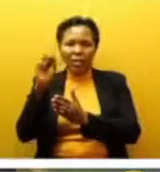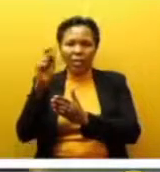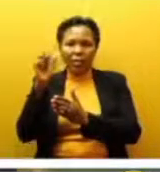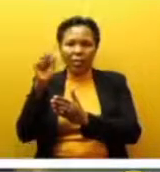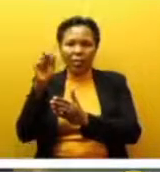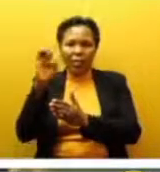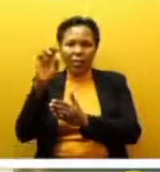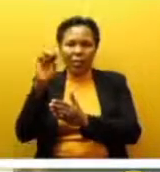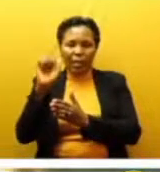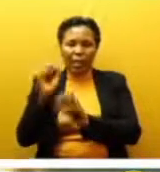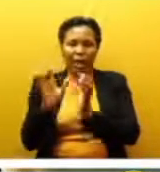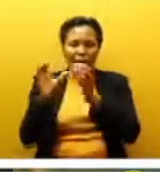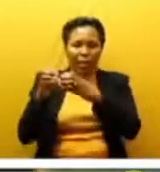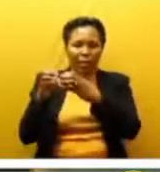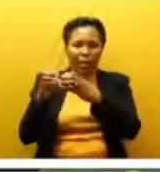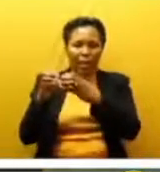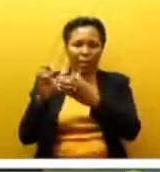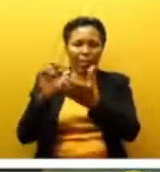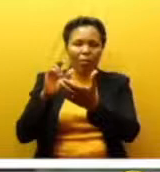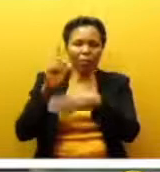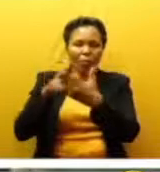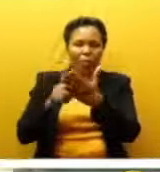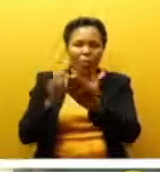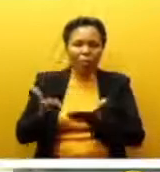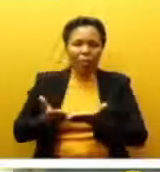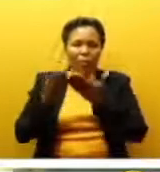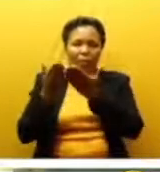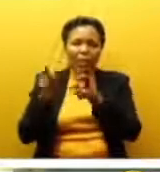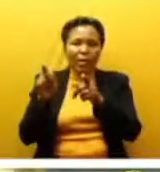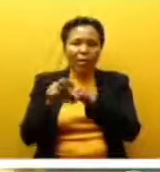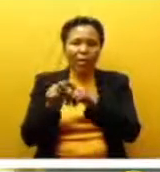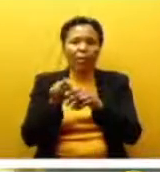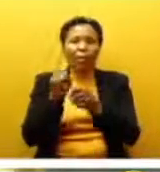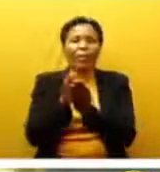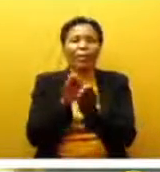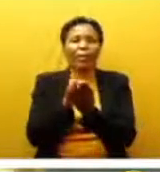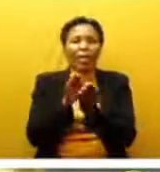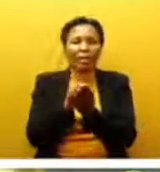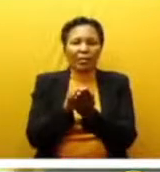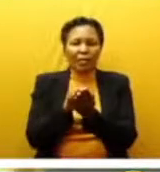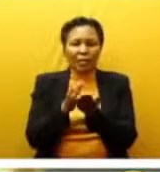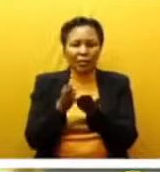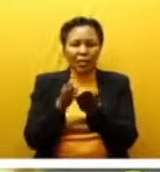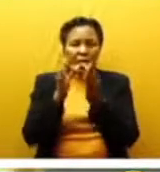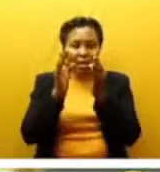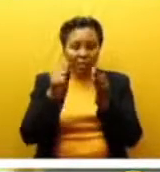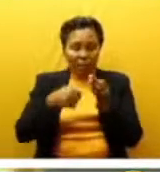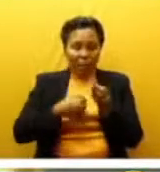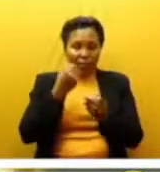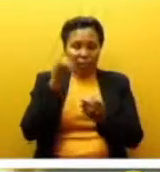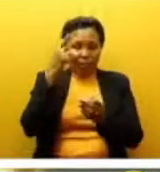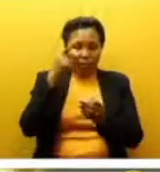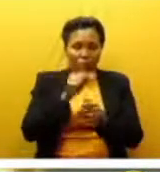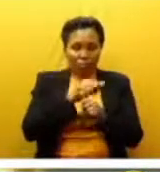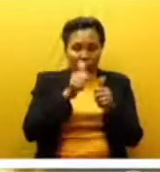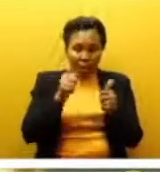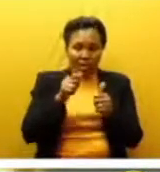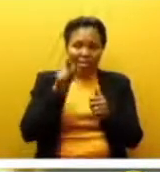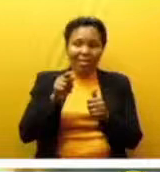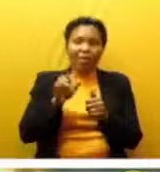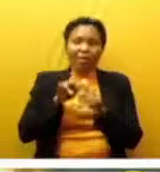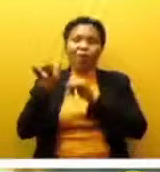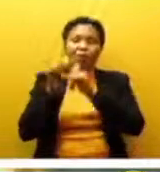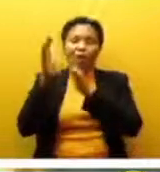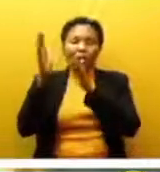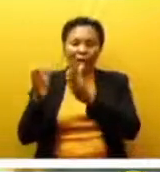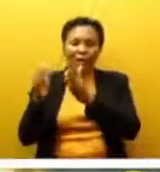was to supply and maintenance. So if I understood you correctly, this Venezuelan was